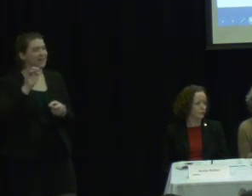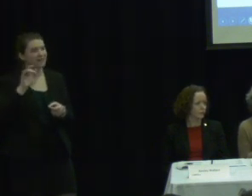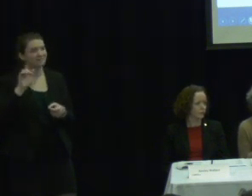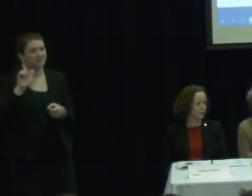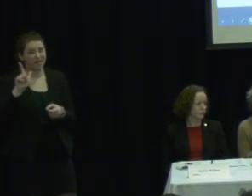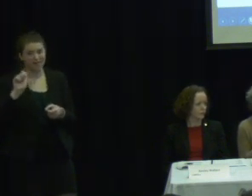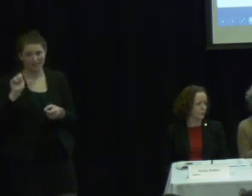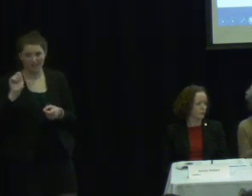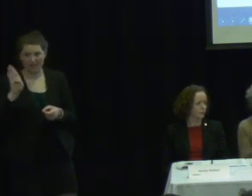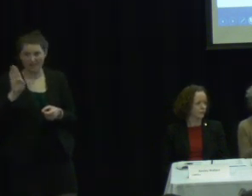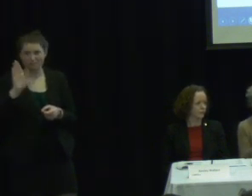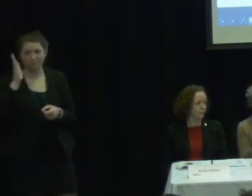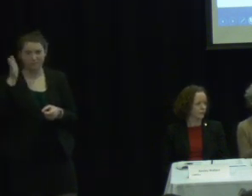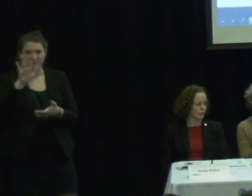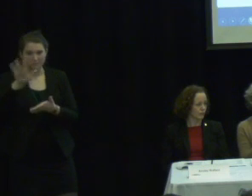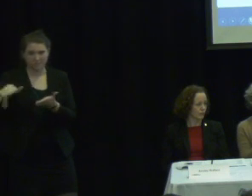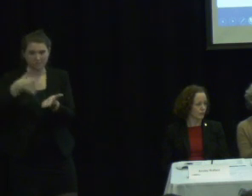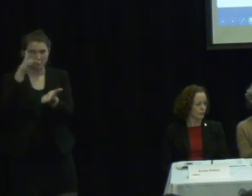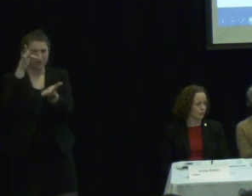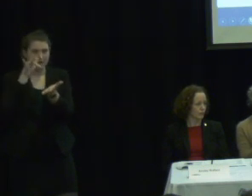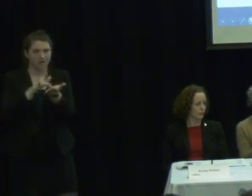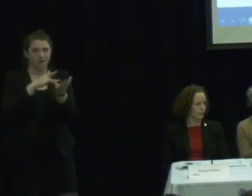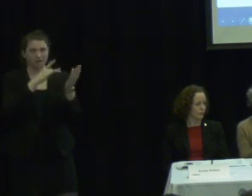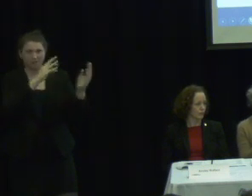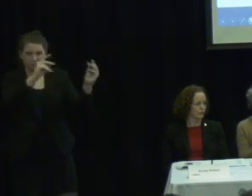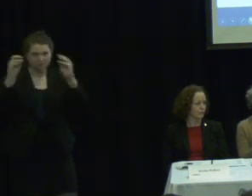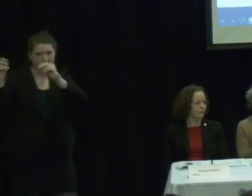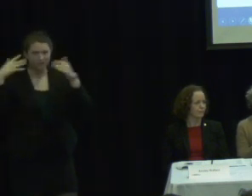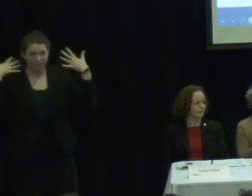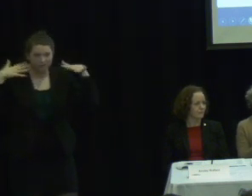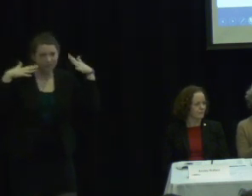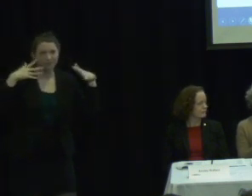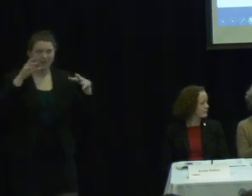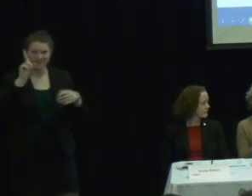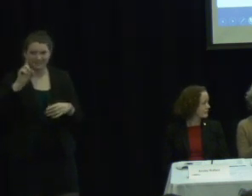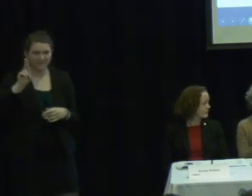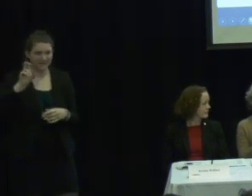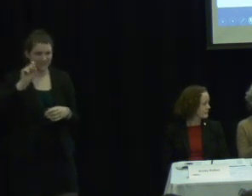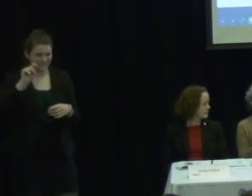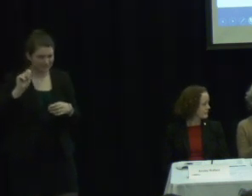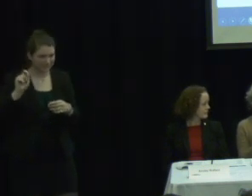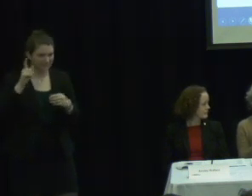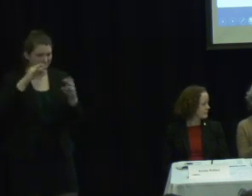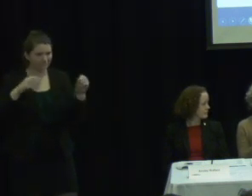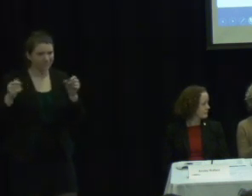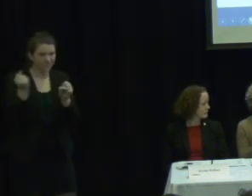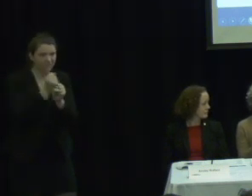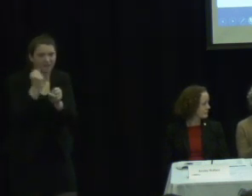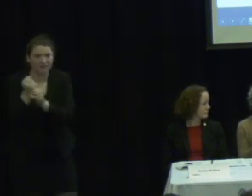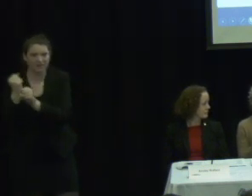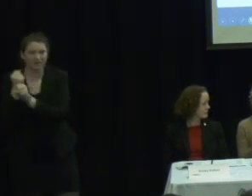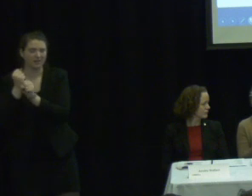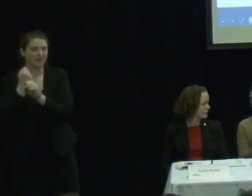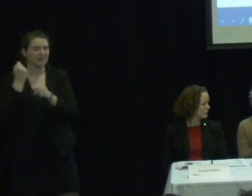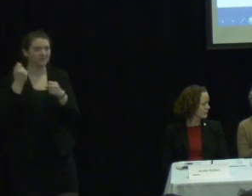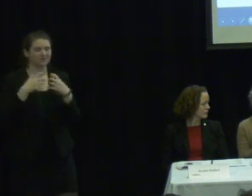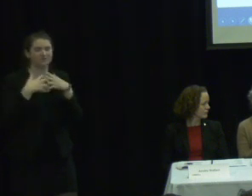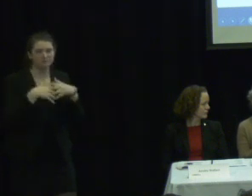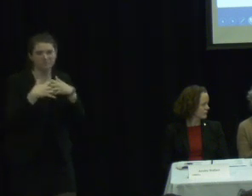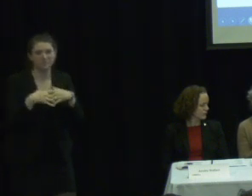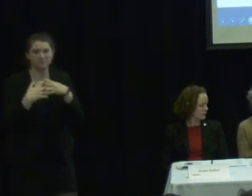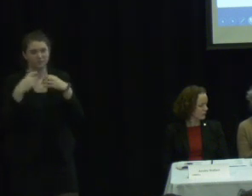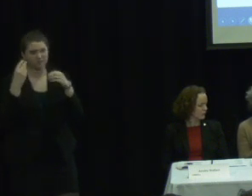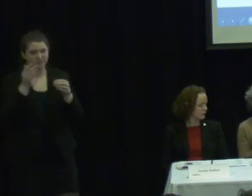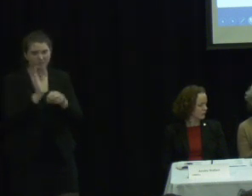dustiest, lengthiest focus of the construction. So I think the department